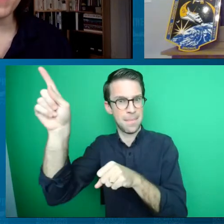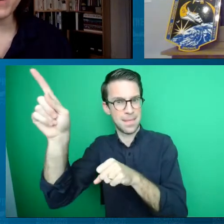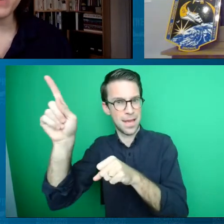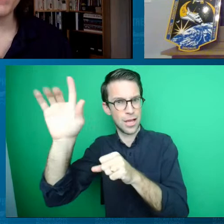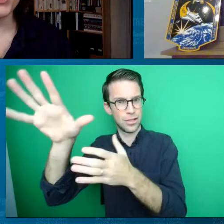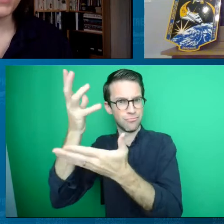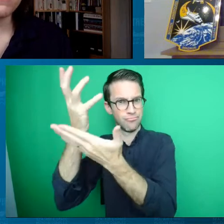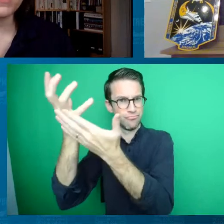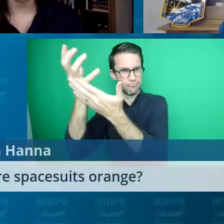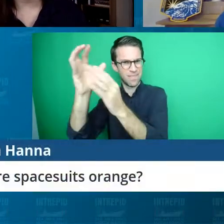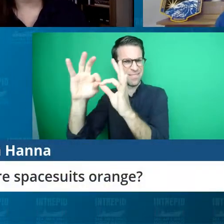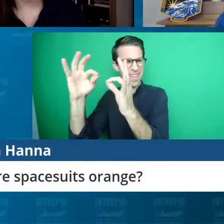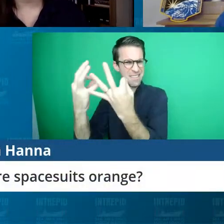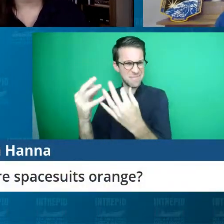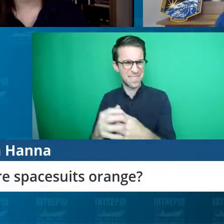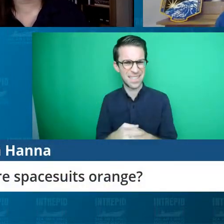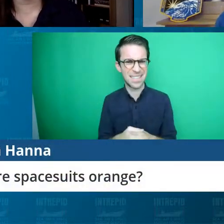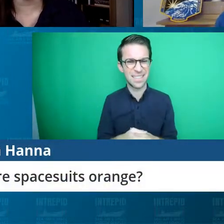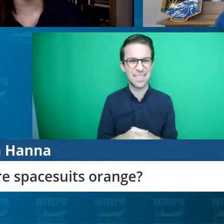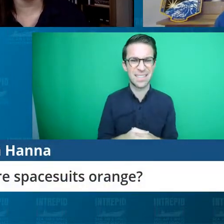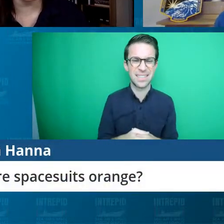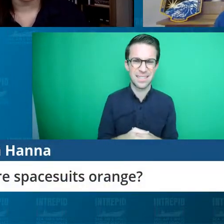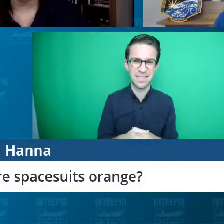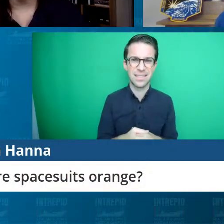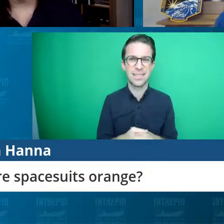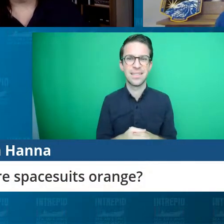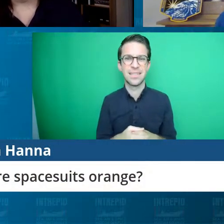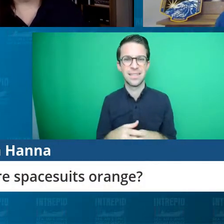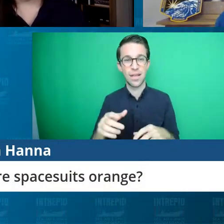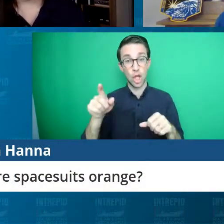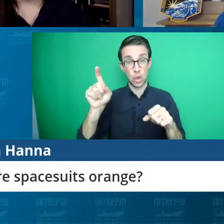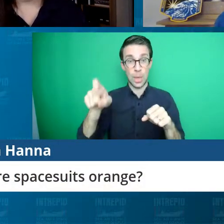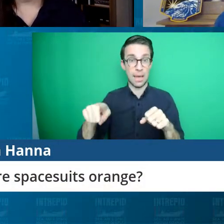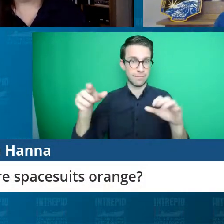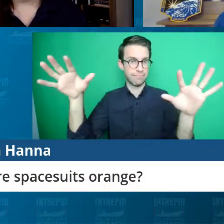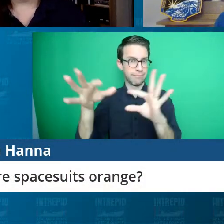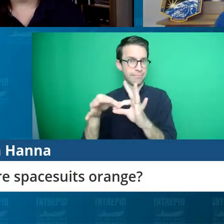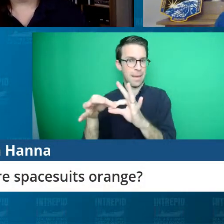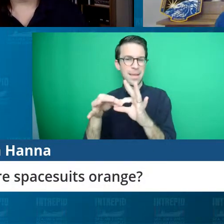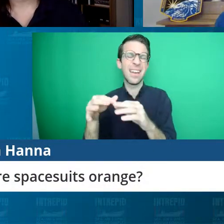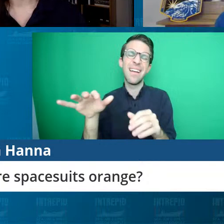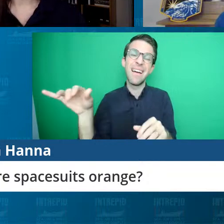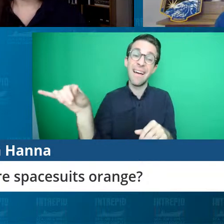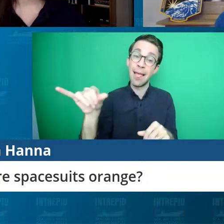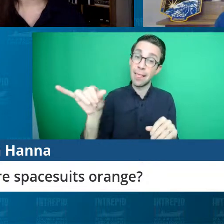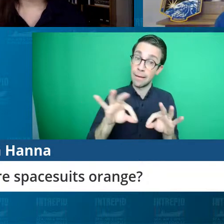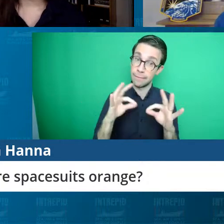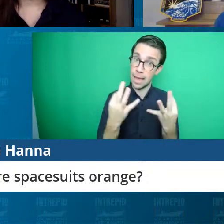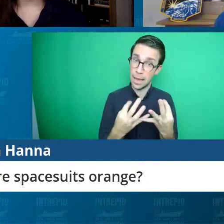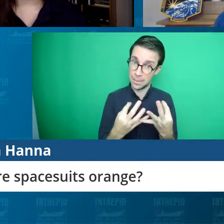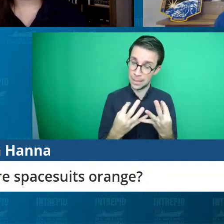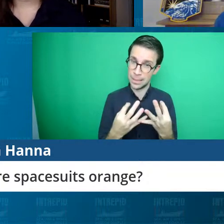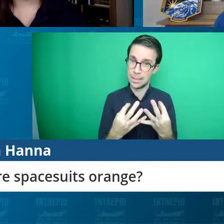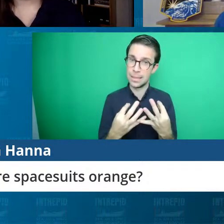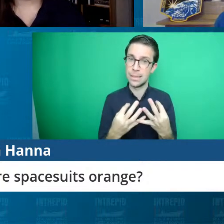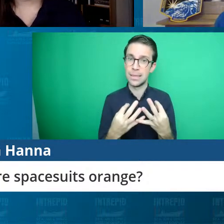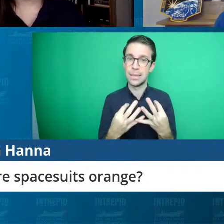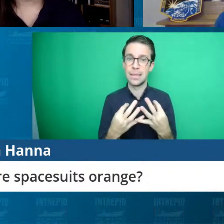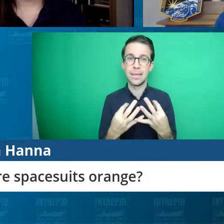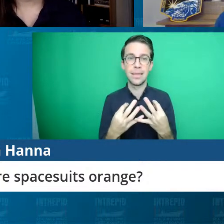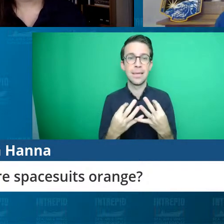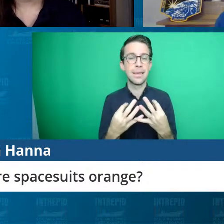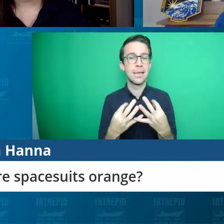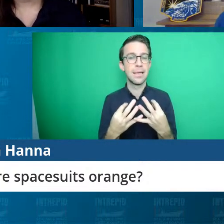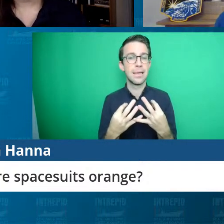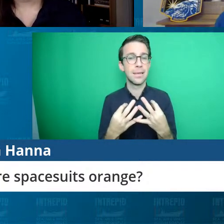close. Absolutely. Or you'd have to be. You'd have to not hate each other. Well, even like a family, I guess there's, you